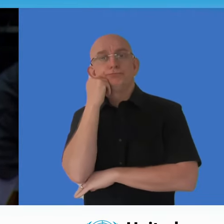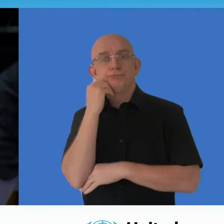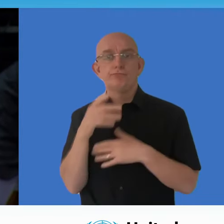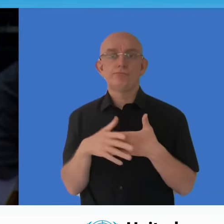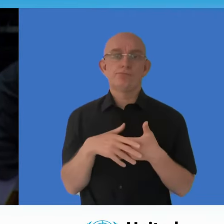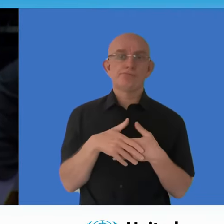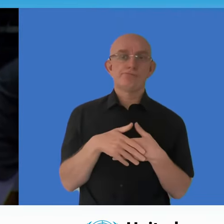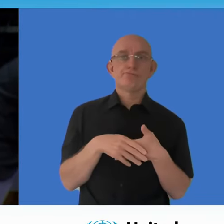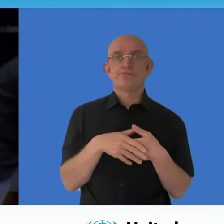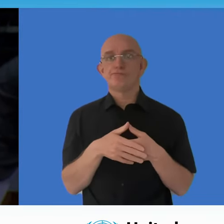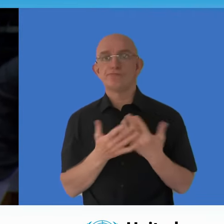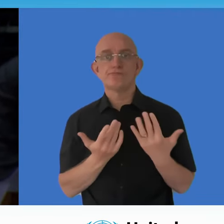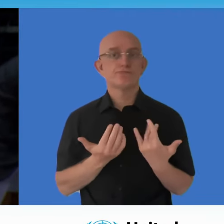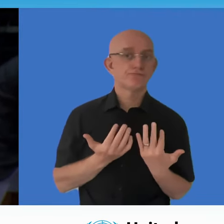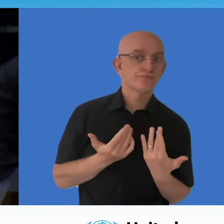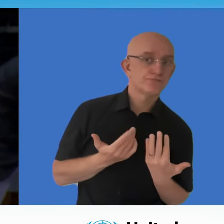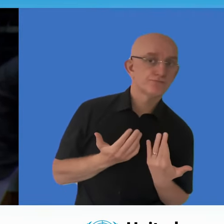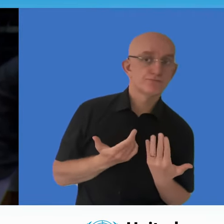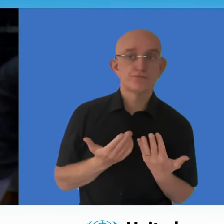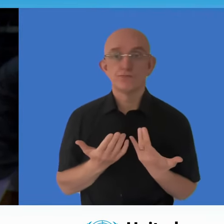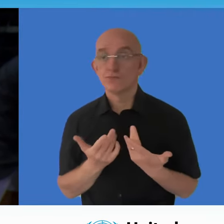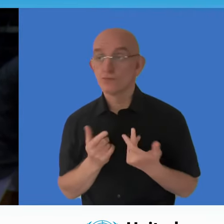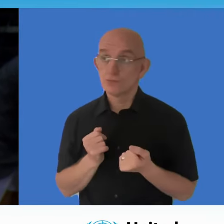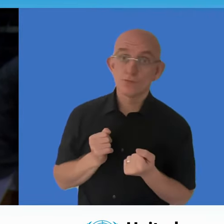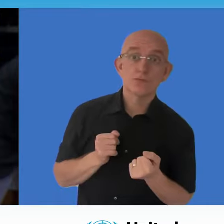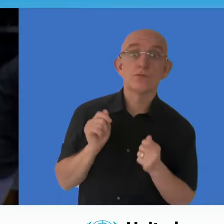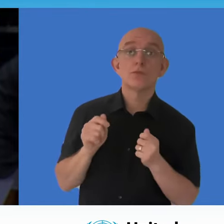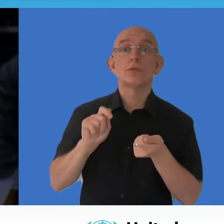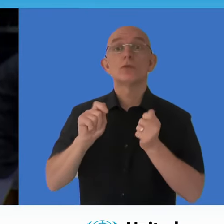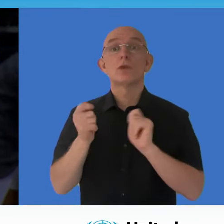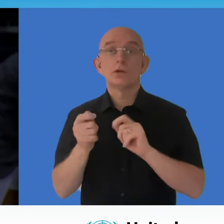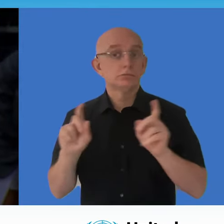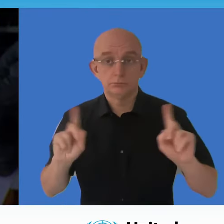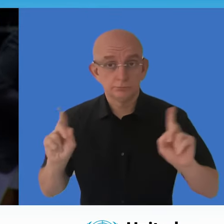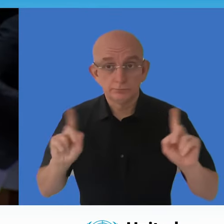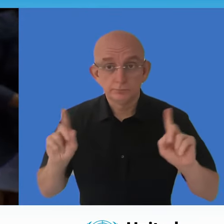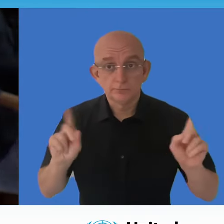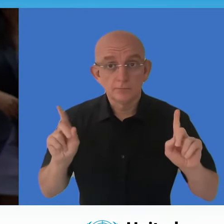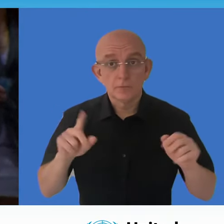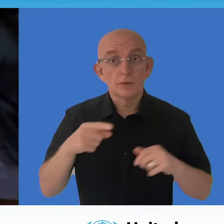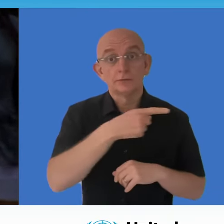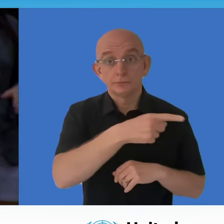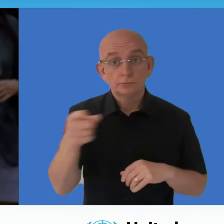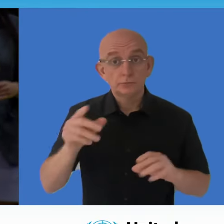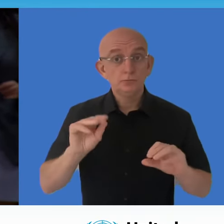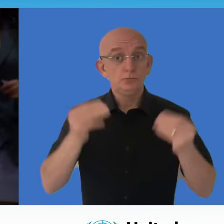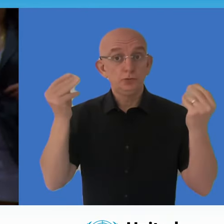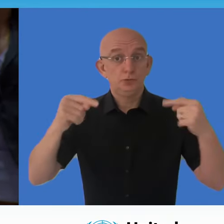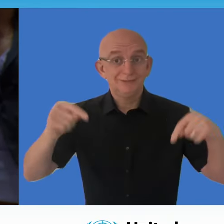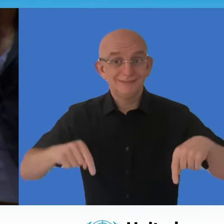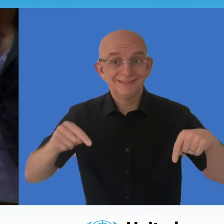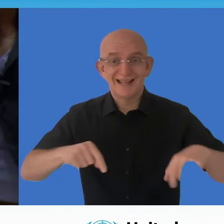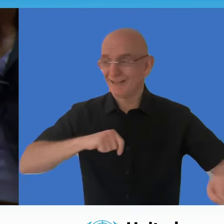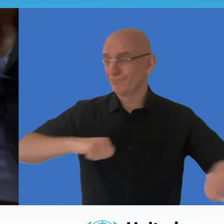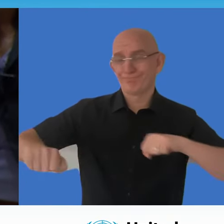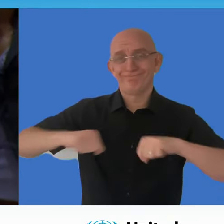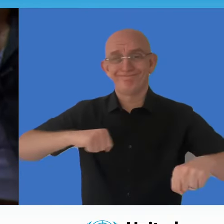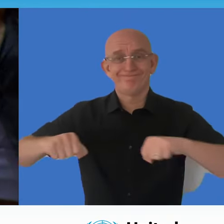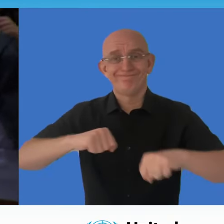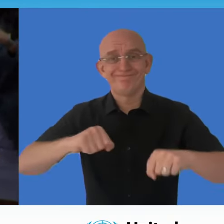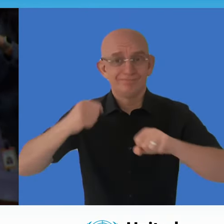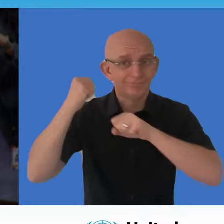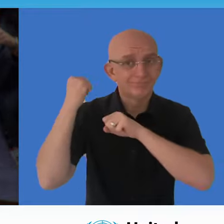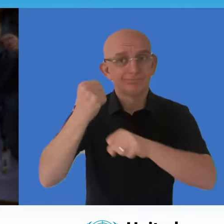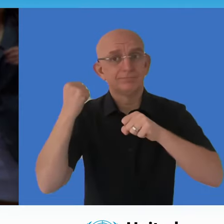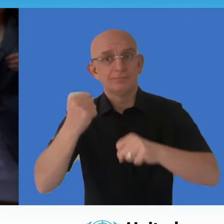Young people today are taking action to solve the complex challenges affecting their